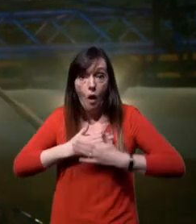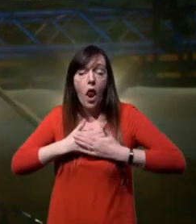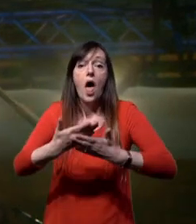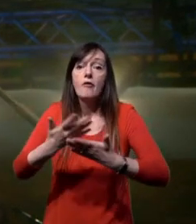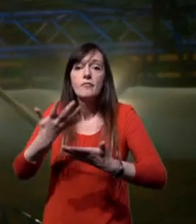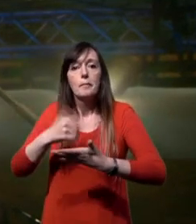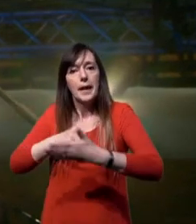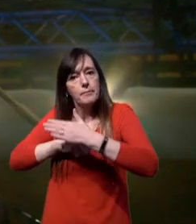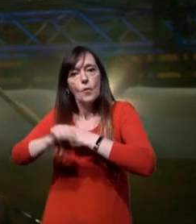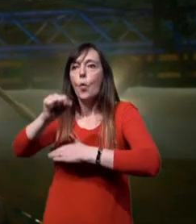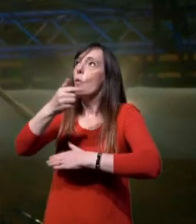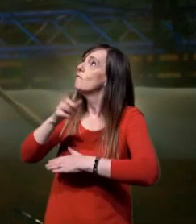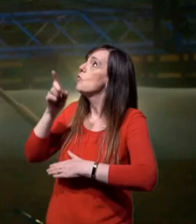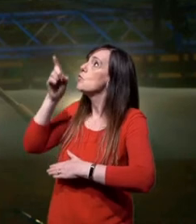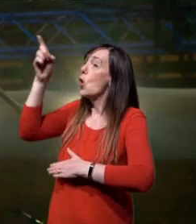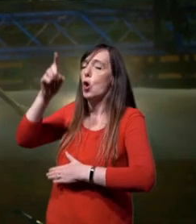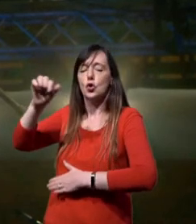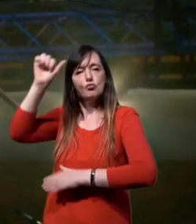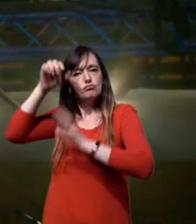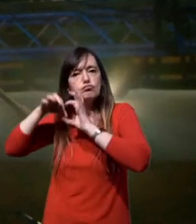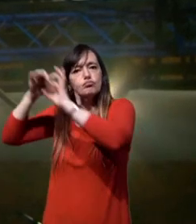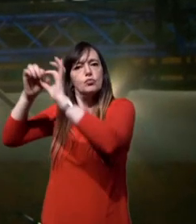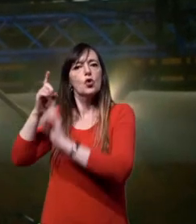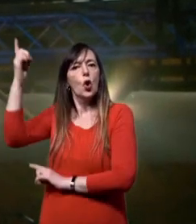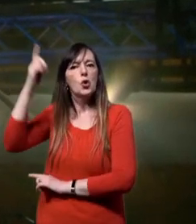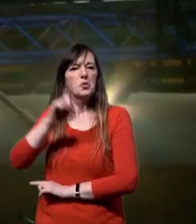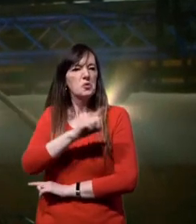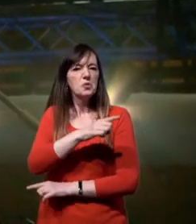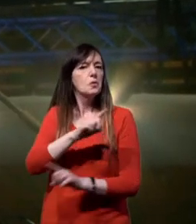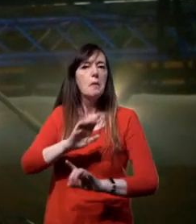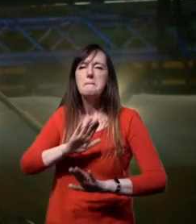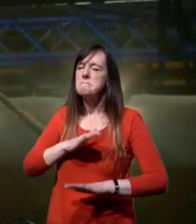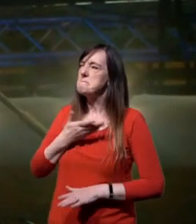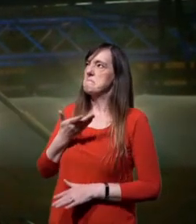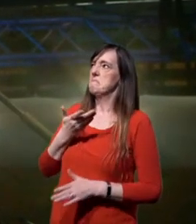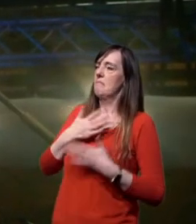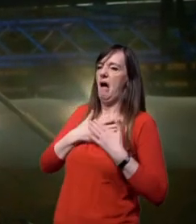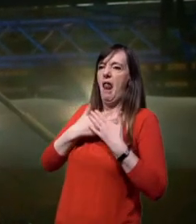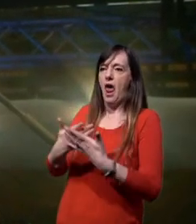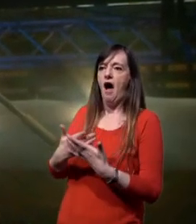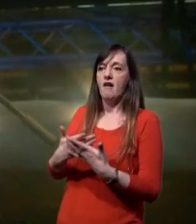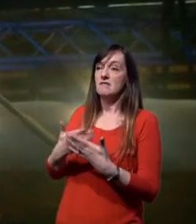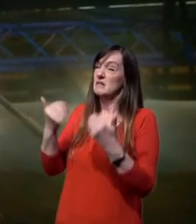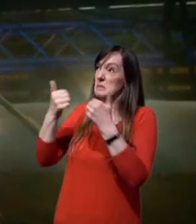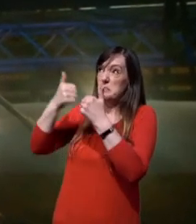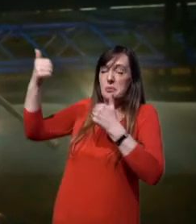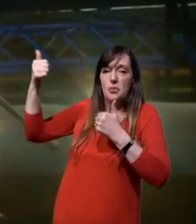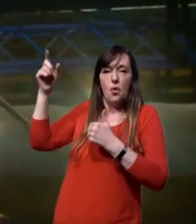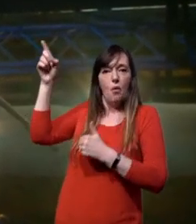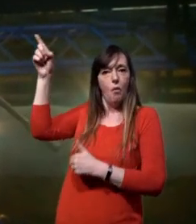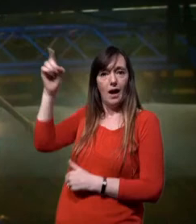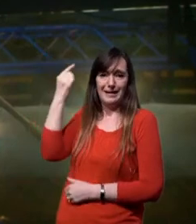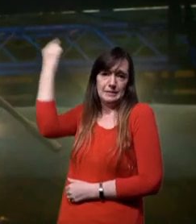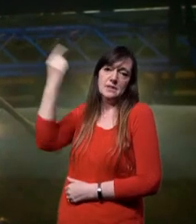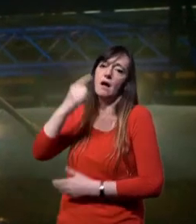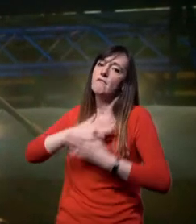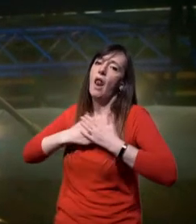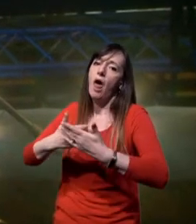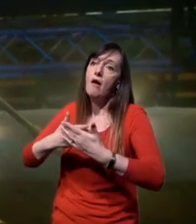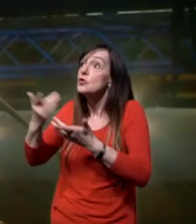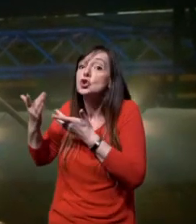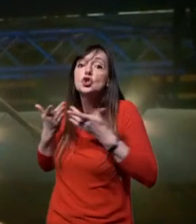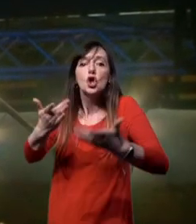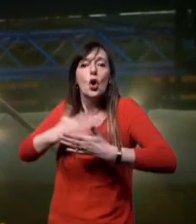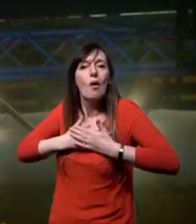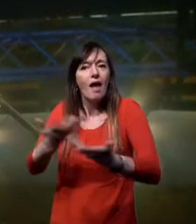and knows God. Whoever does not love does not know God, because God is love. This is how God showed his love among us. He sent